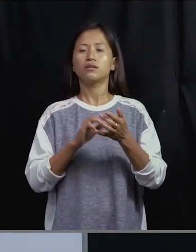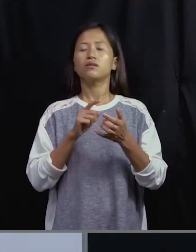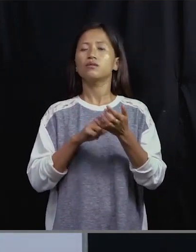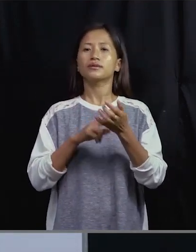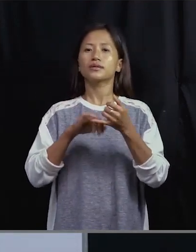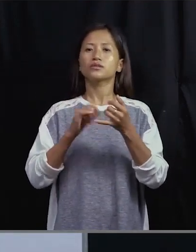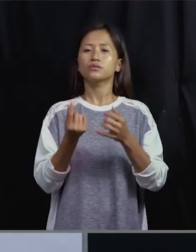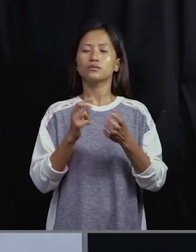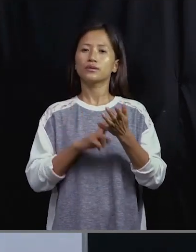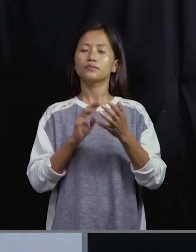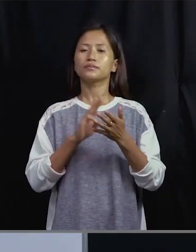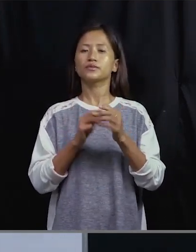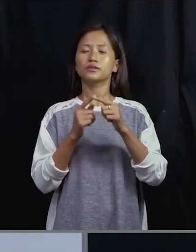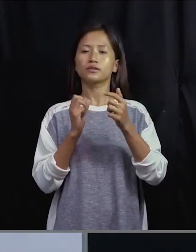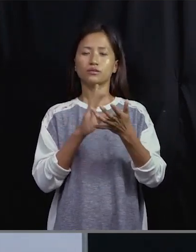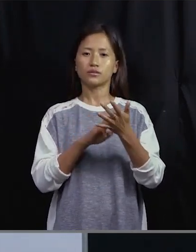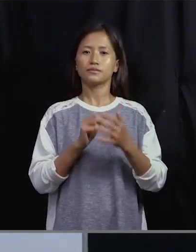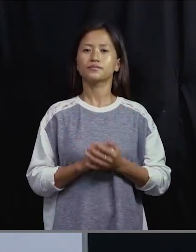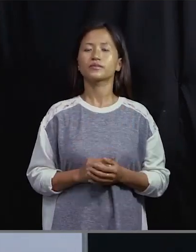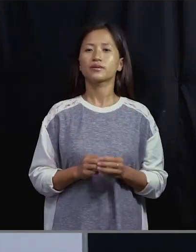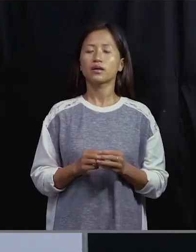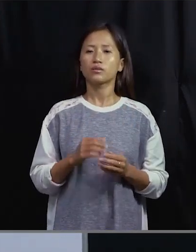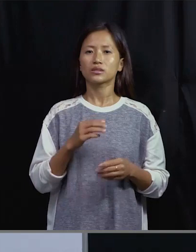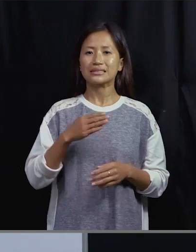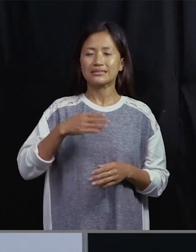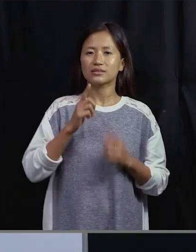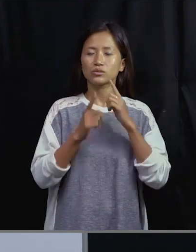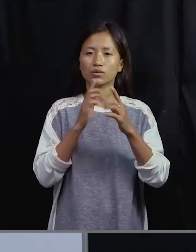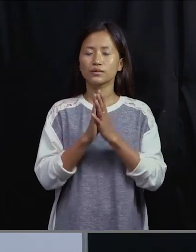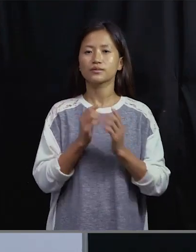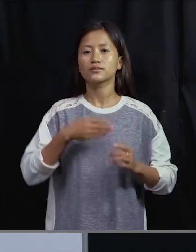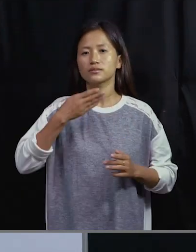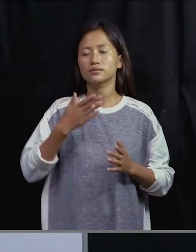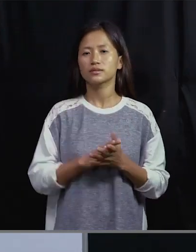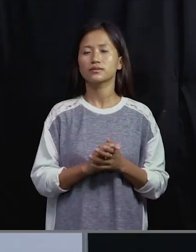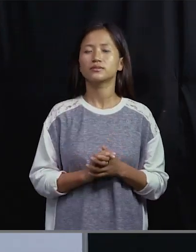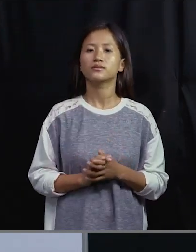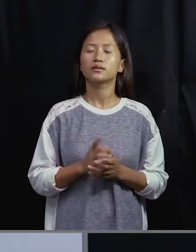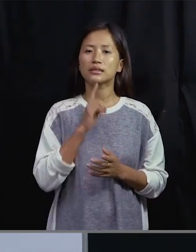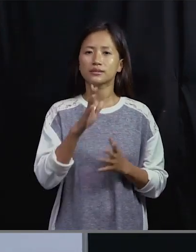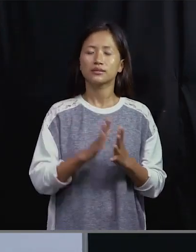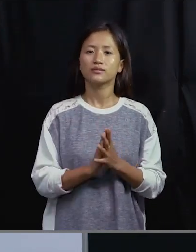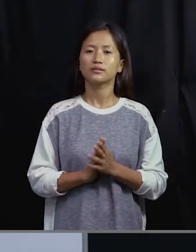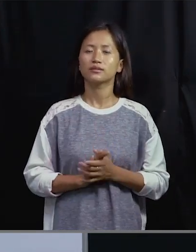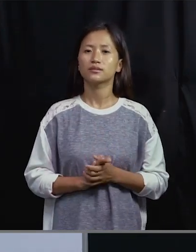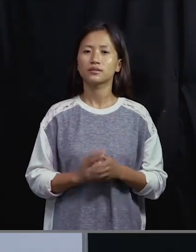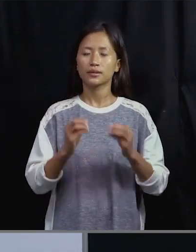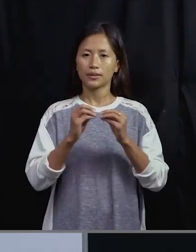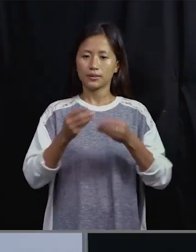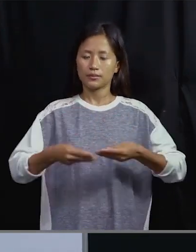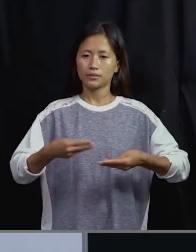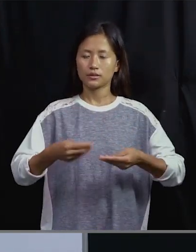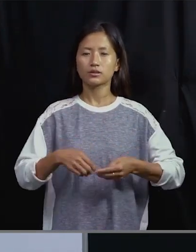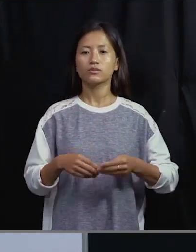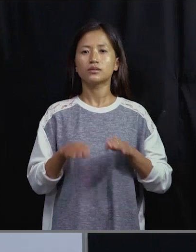as I was explaining to you about this business, I was telling you business is